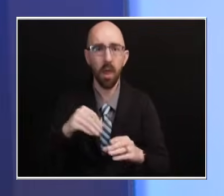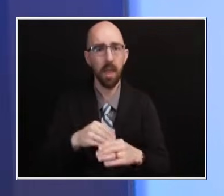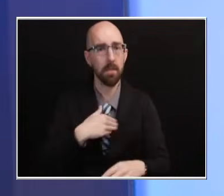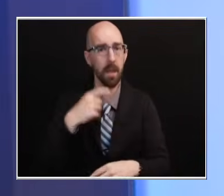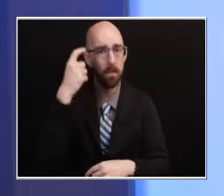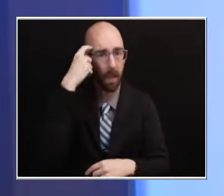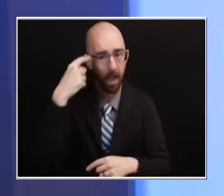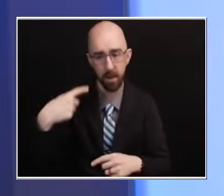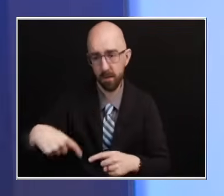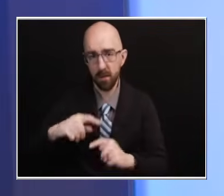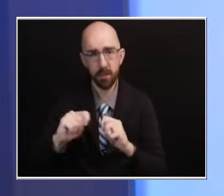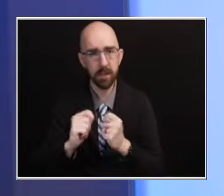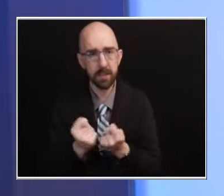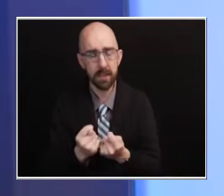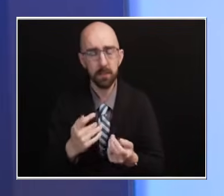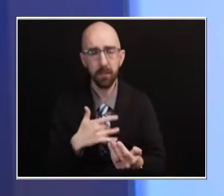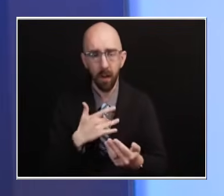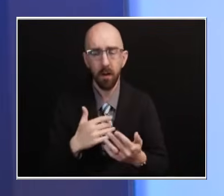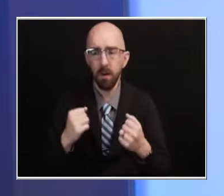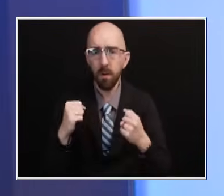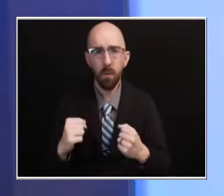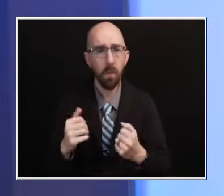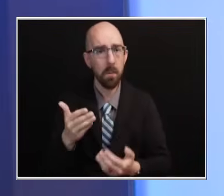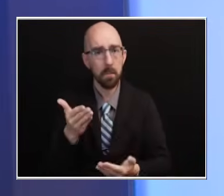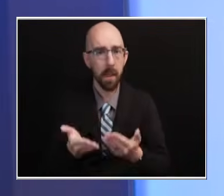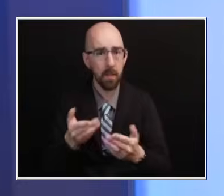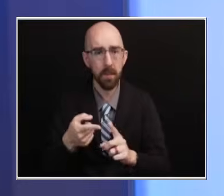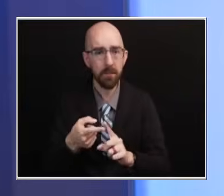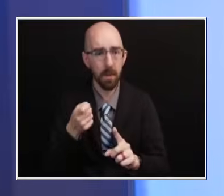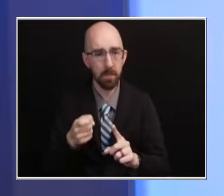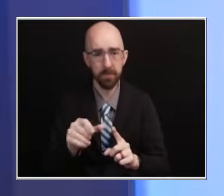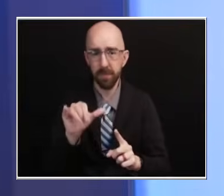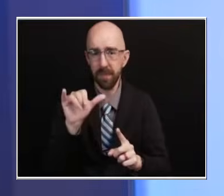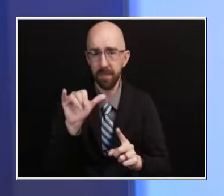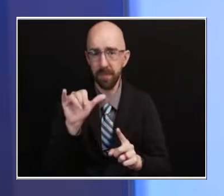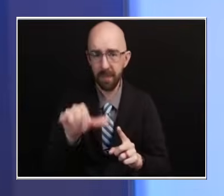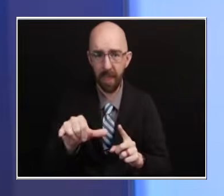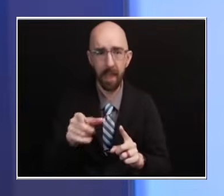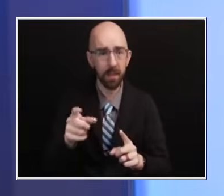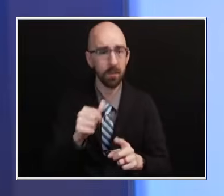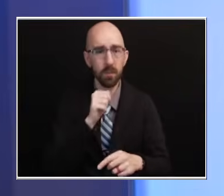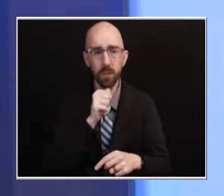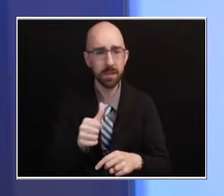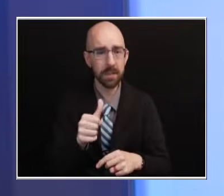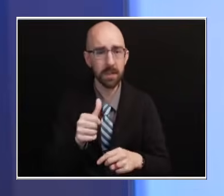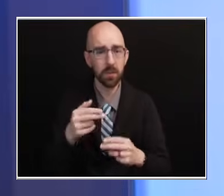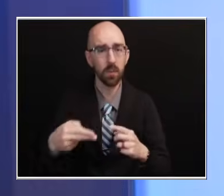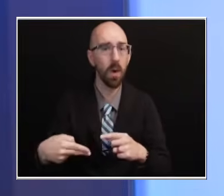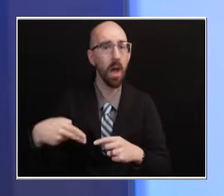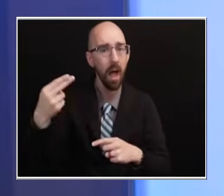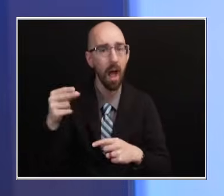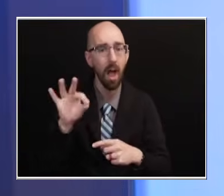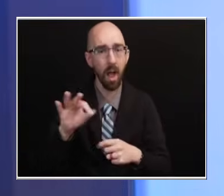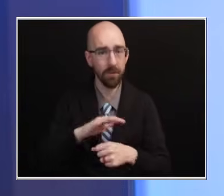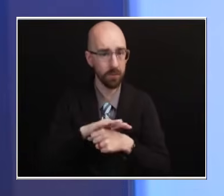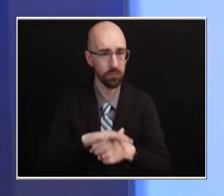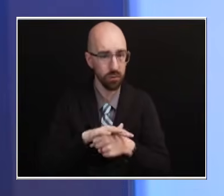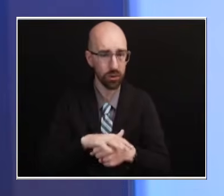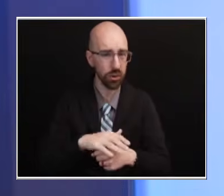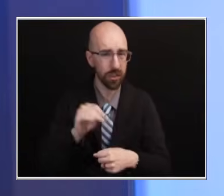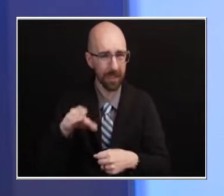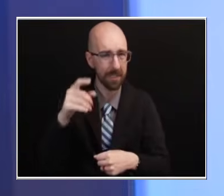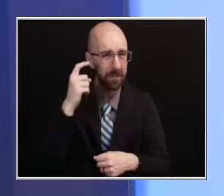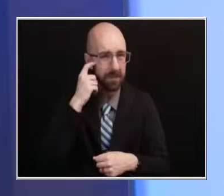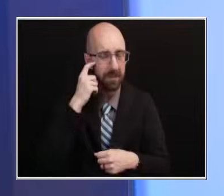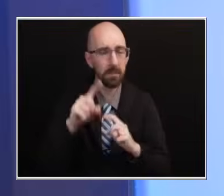that maybe from that there wasn't too high of intracranial pressure in Scott's case, but maybe there was too low